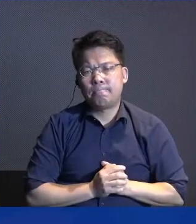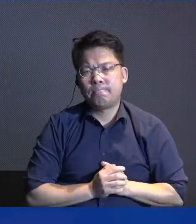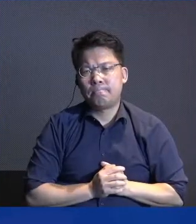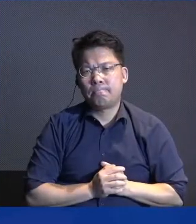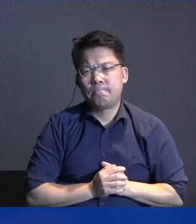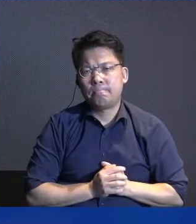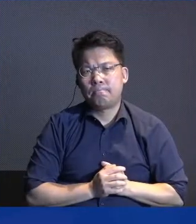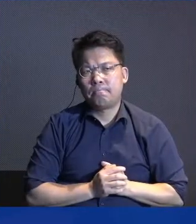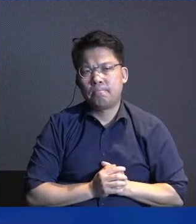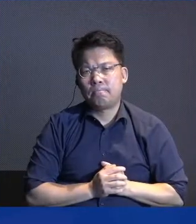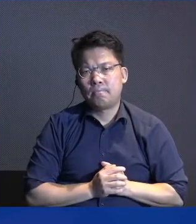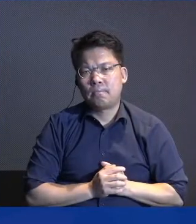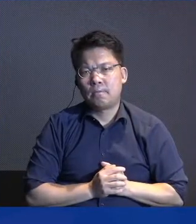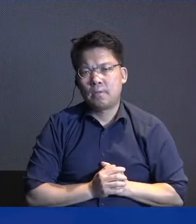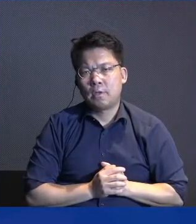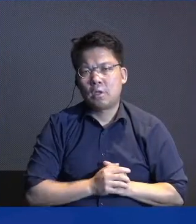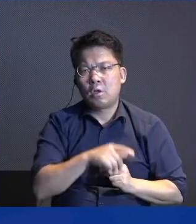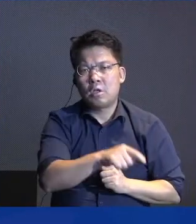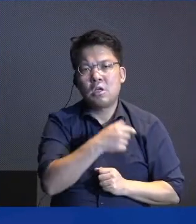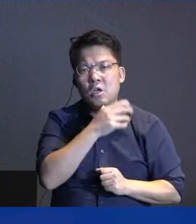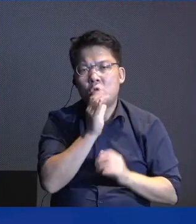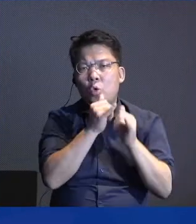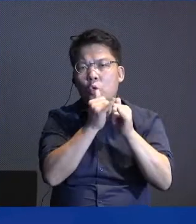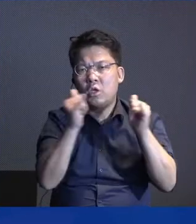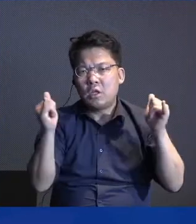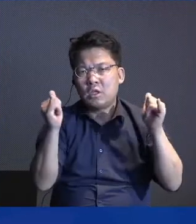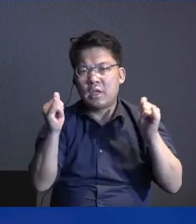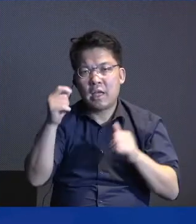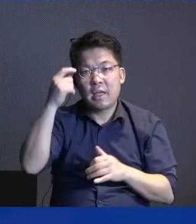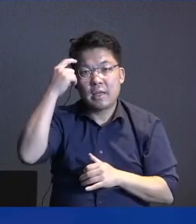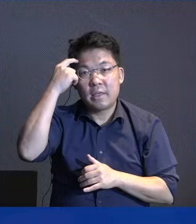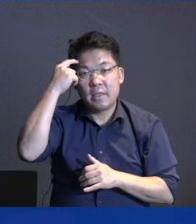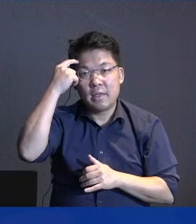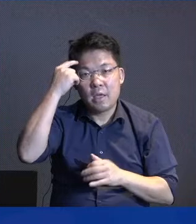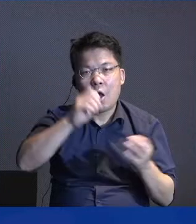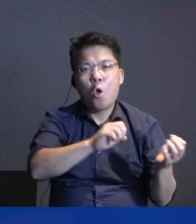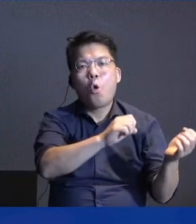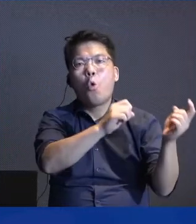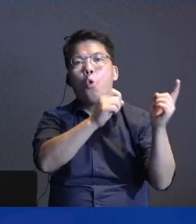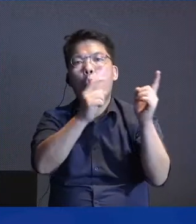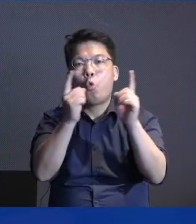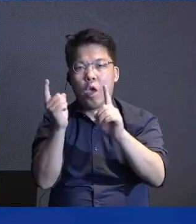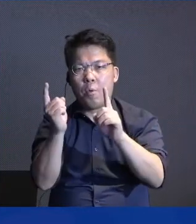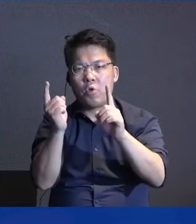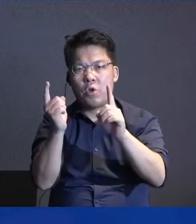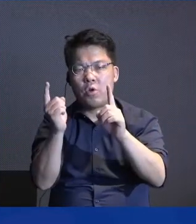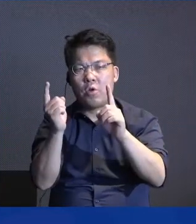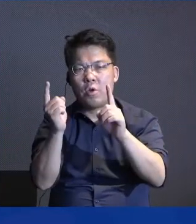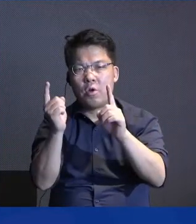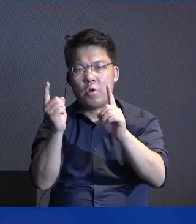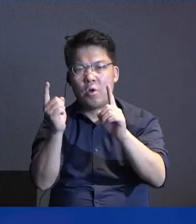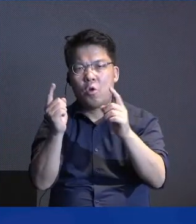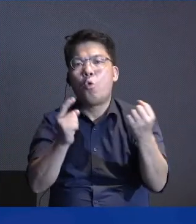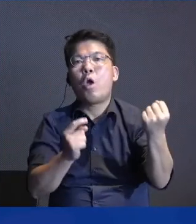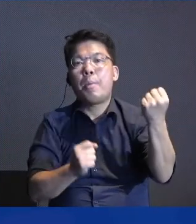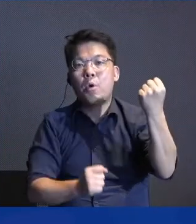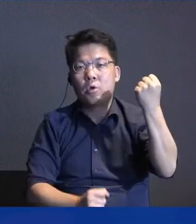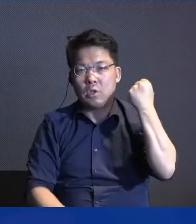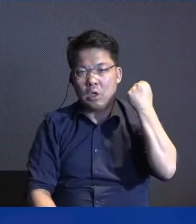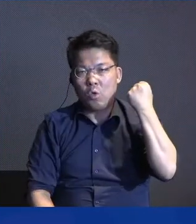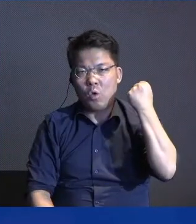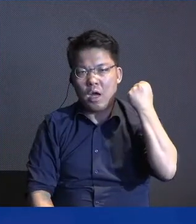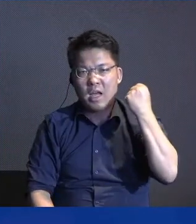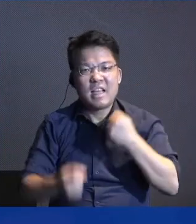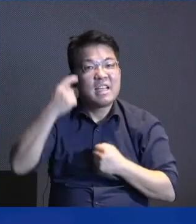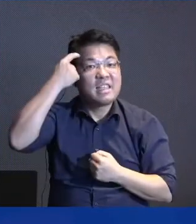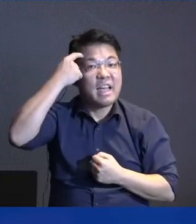and emotional well-being of European older adults using structured education modeling. Here I only